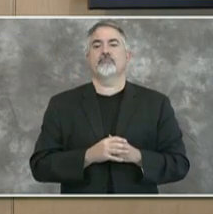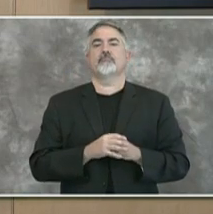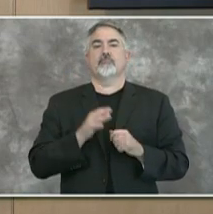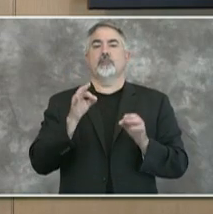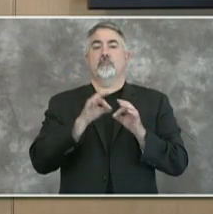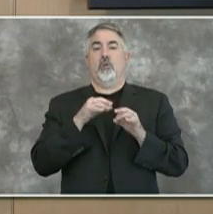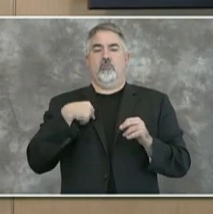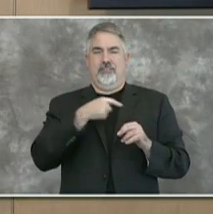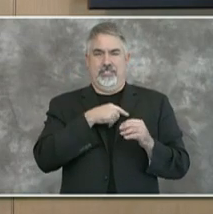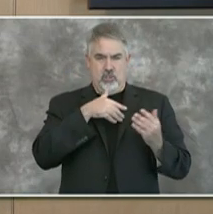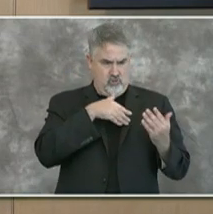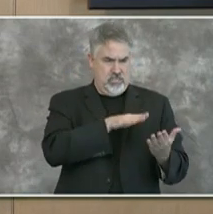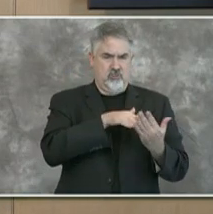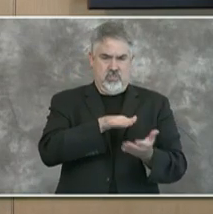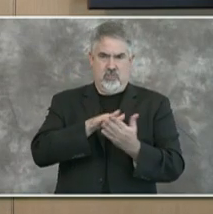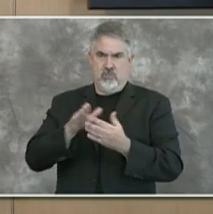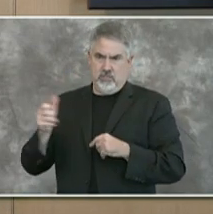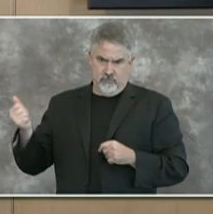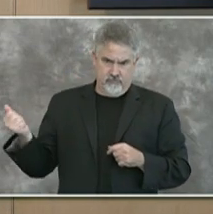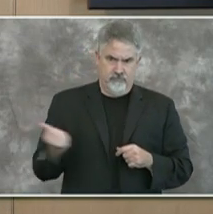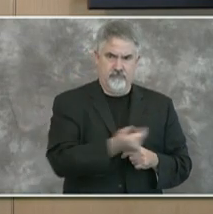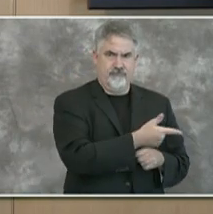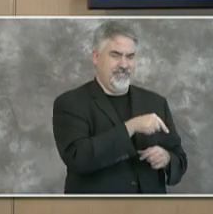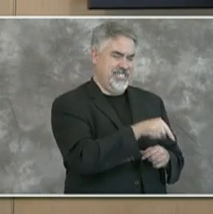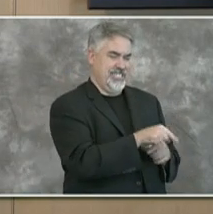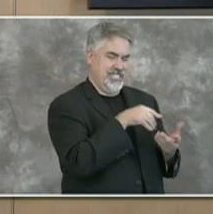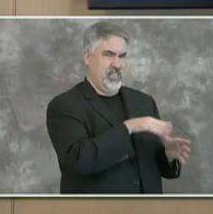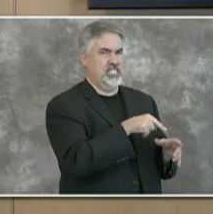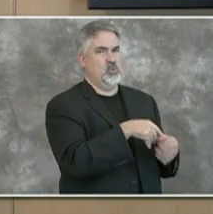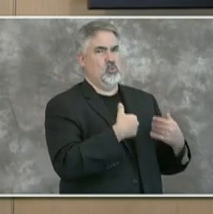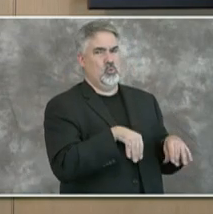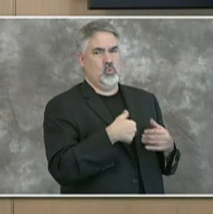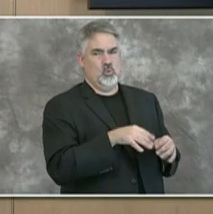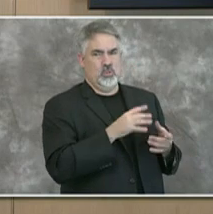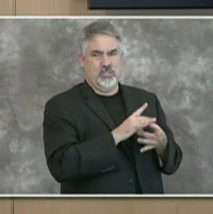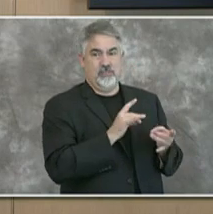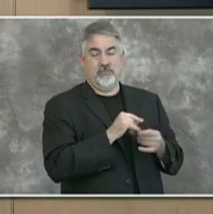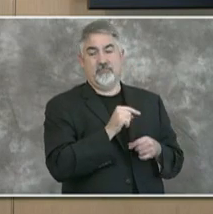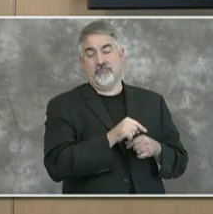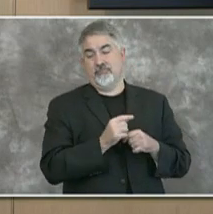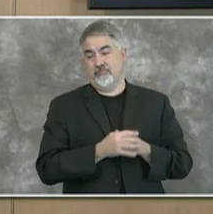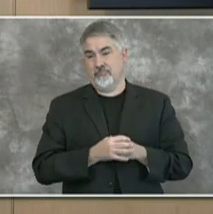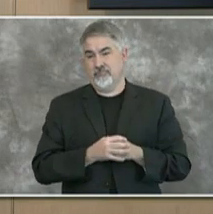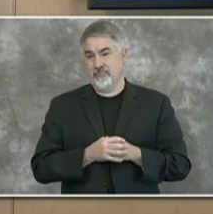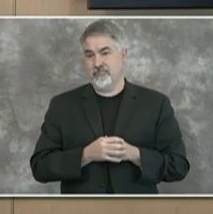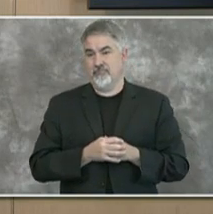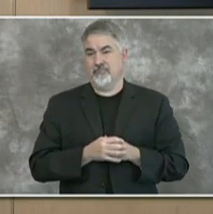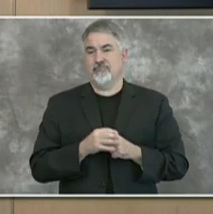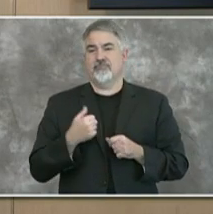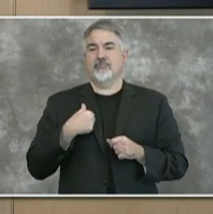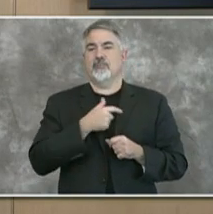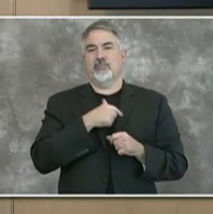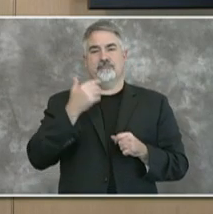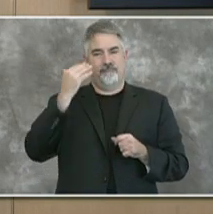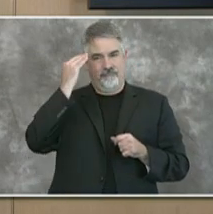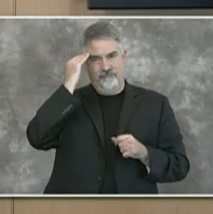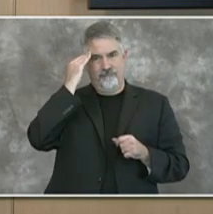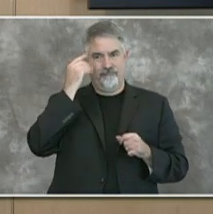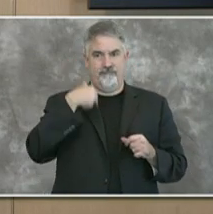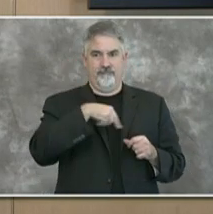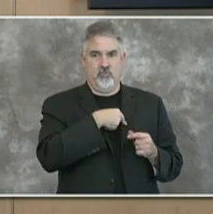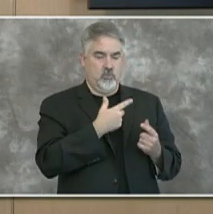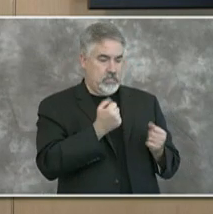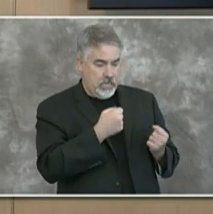particular. The good news through all of this is that there is lots that we can all do across the range of our exposures